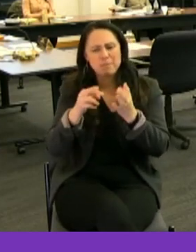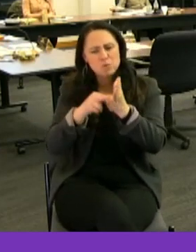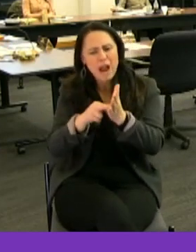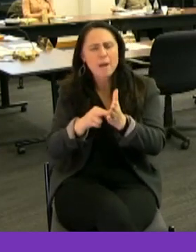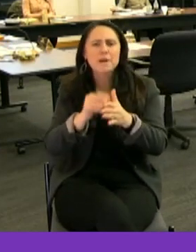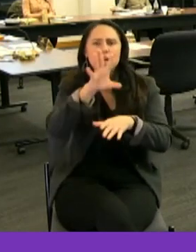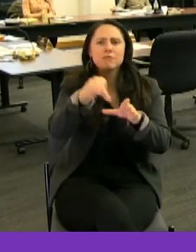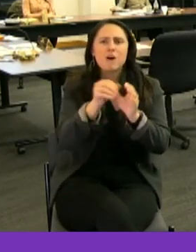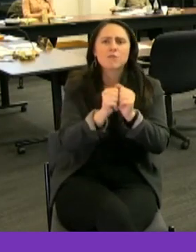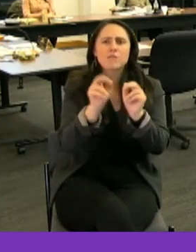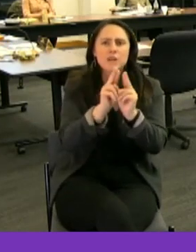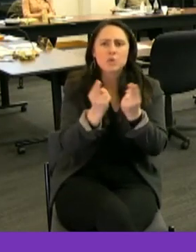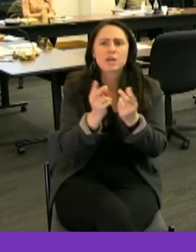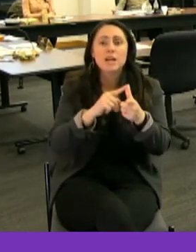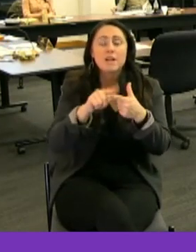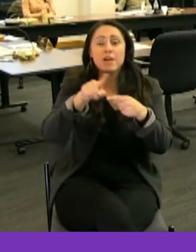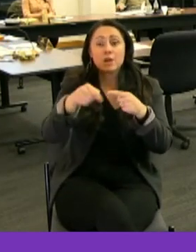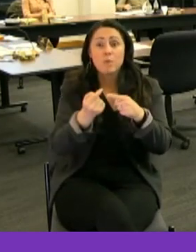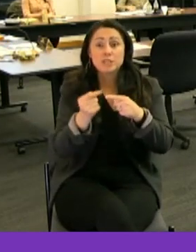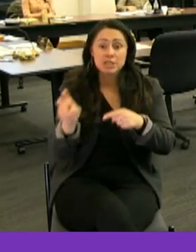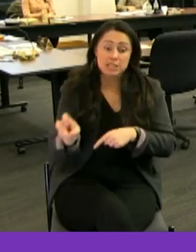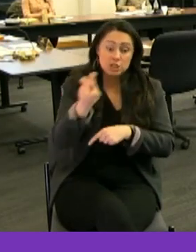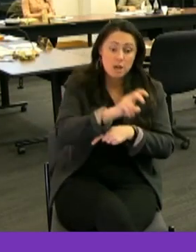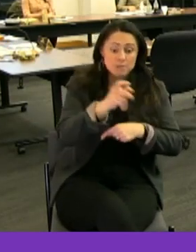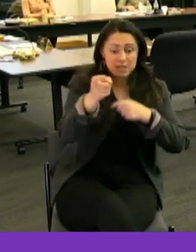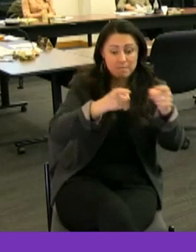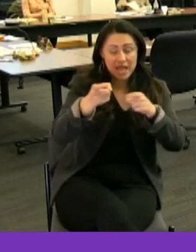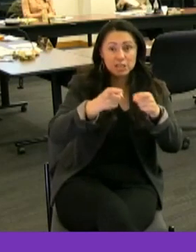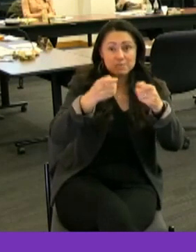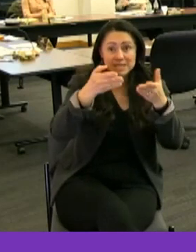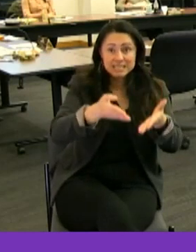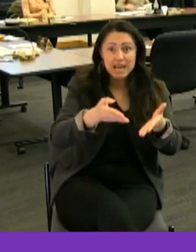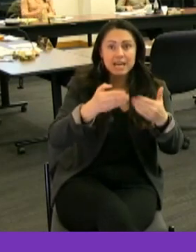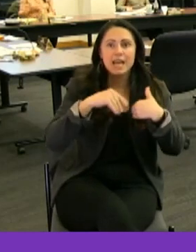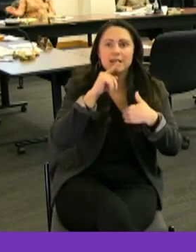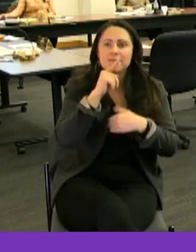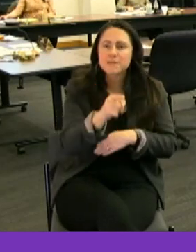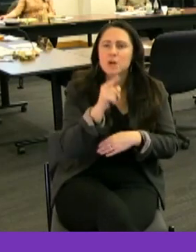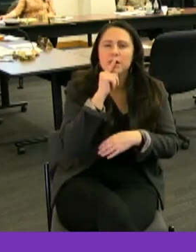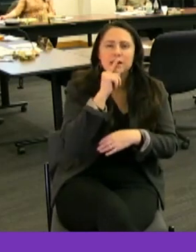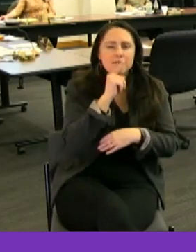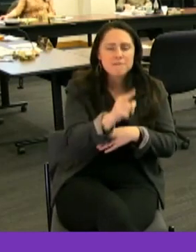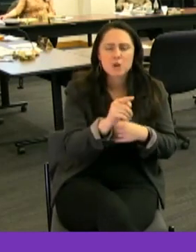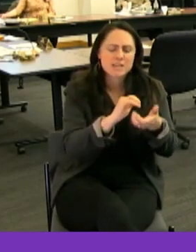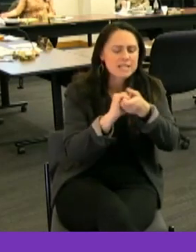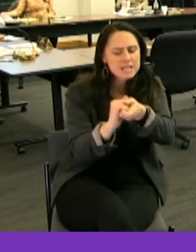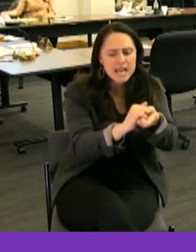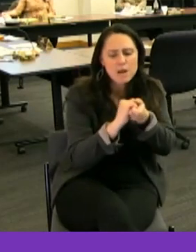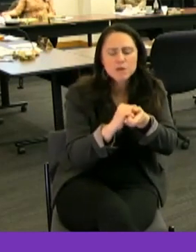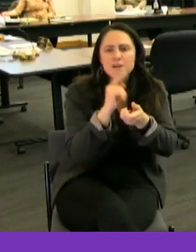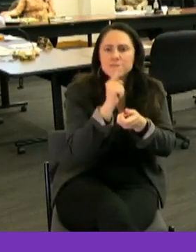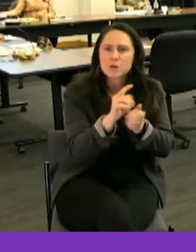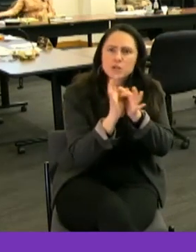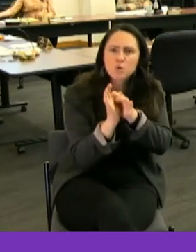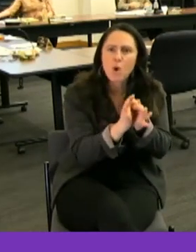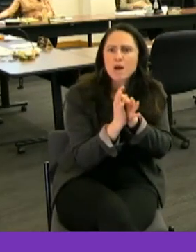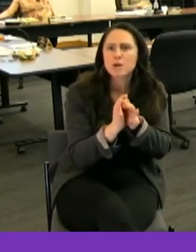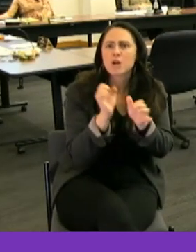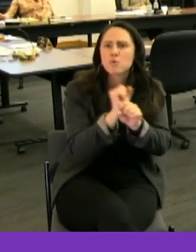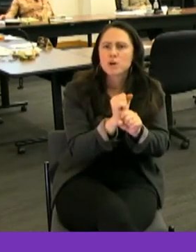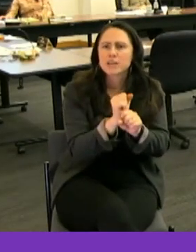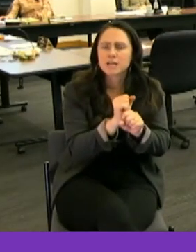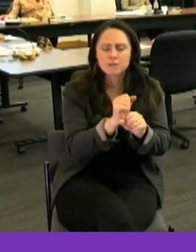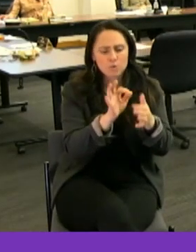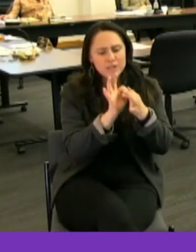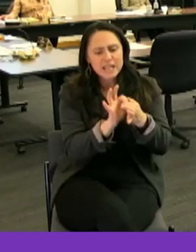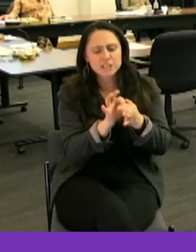union. And then when she jumped to the management side, we had a very, very collaborative, very cooperative working